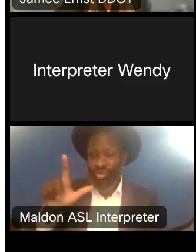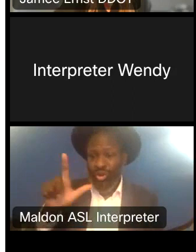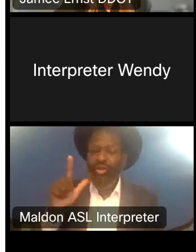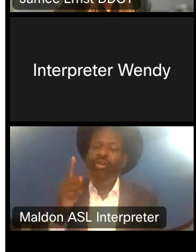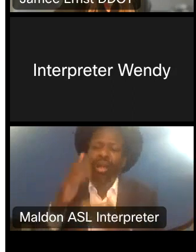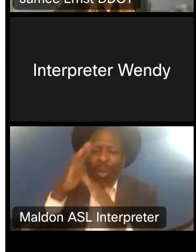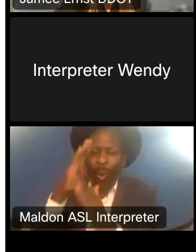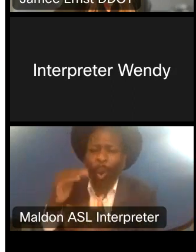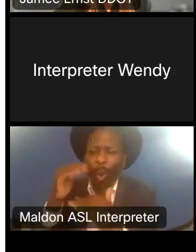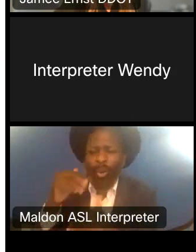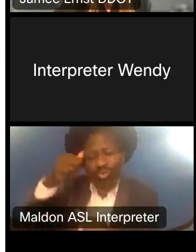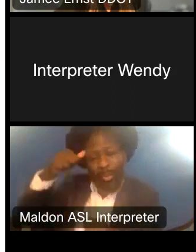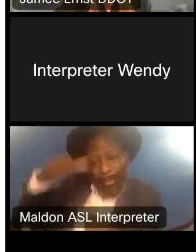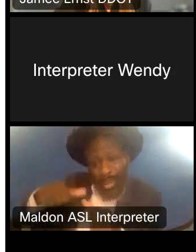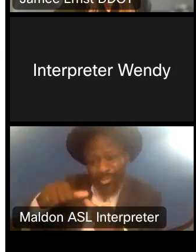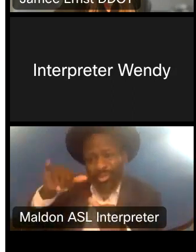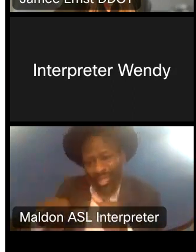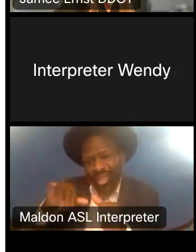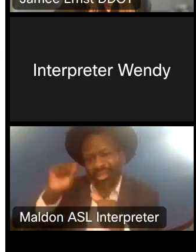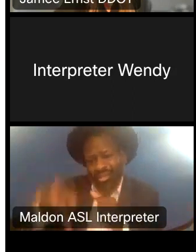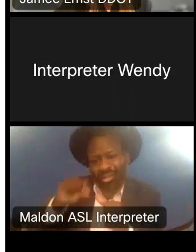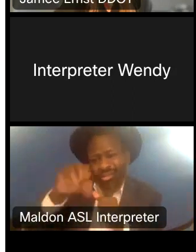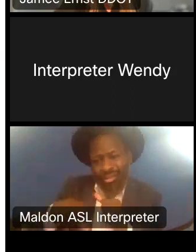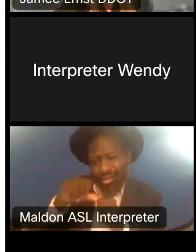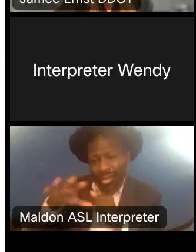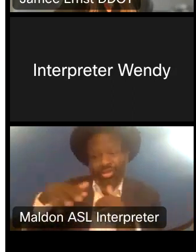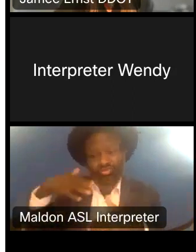in mind as you move forward with the project.